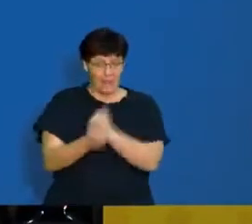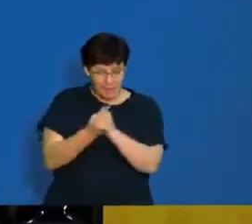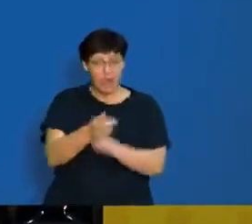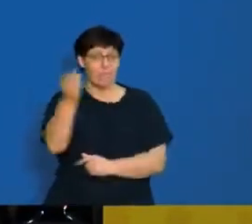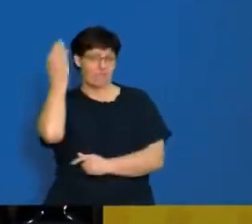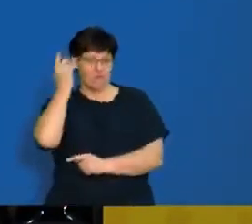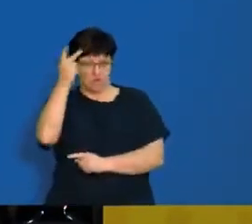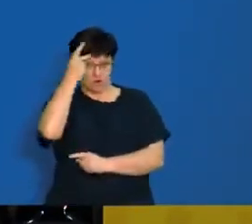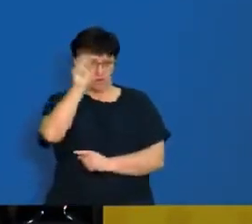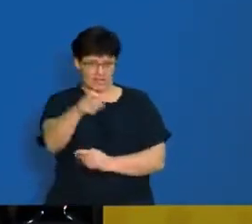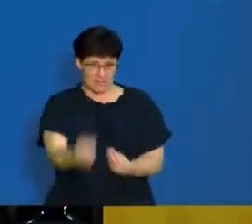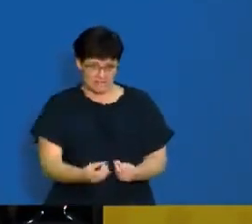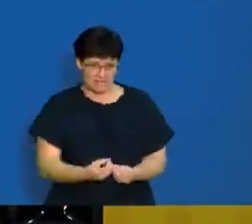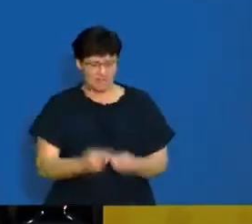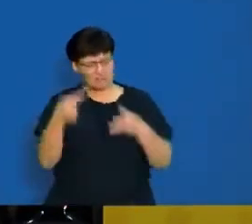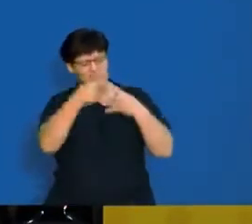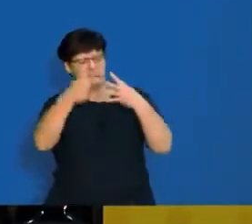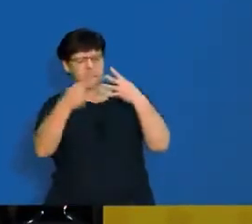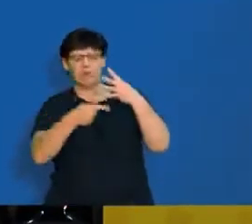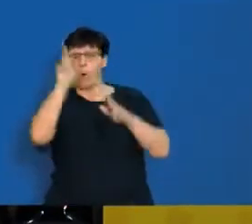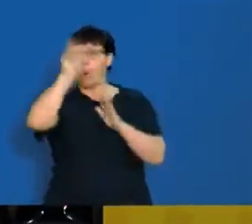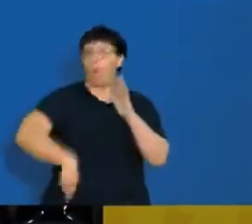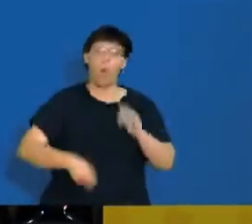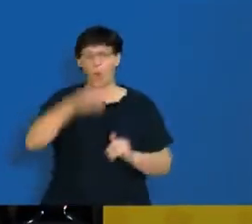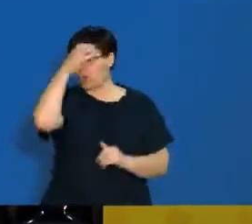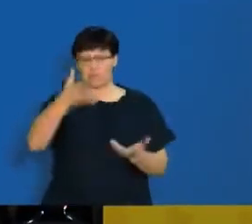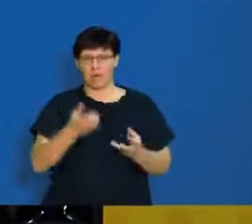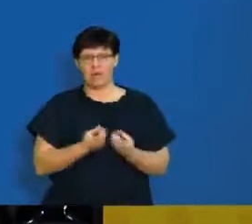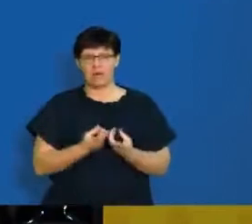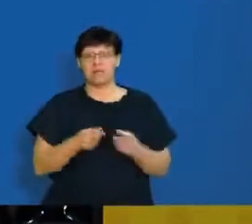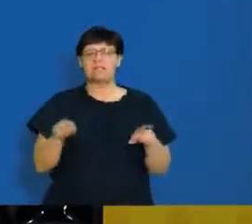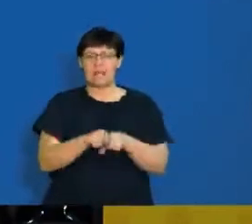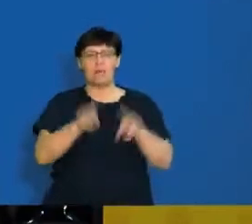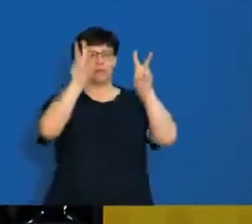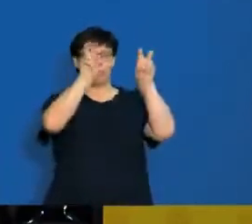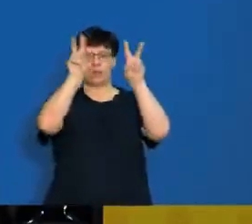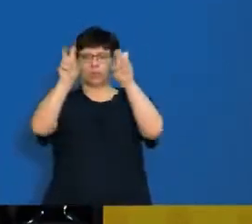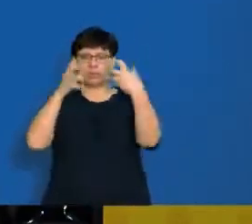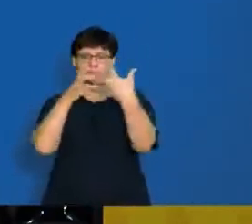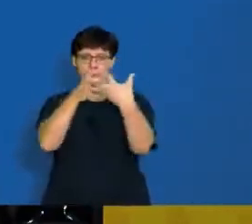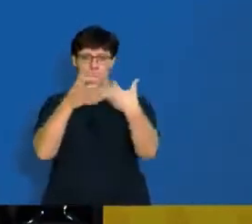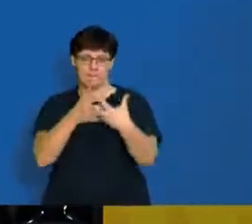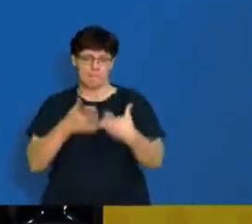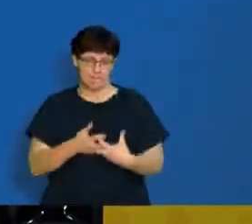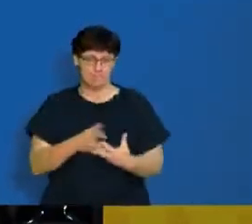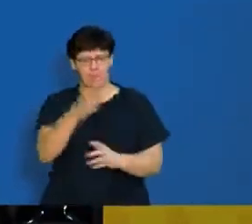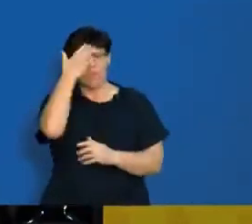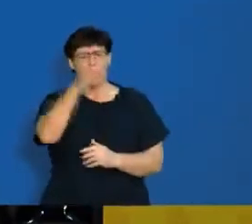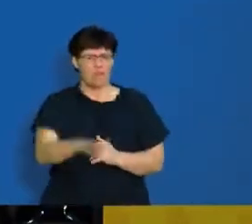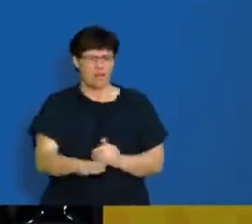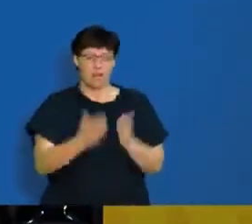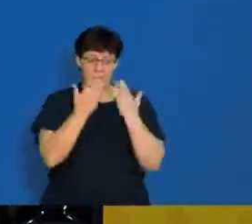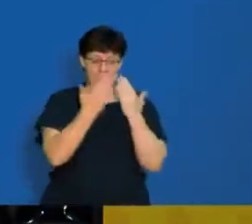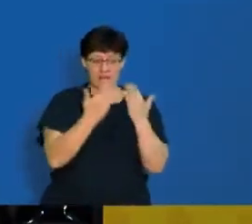Now, I'm not going to go through all the different concepts in history because they are all topic related. So you will know from studying